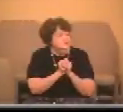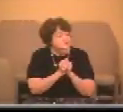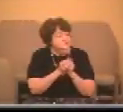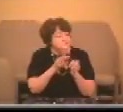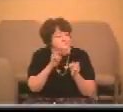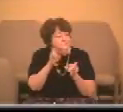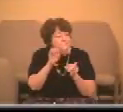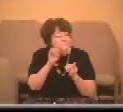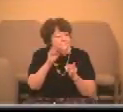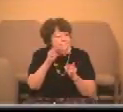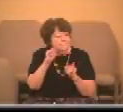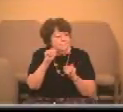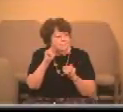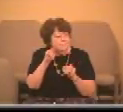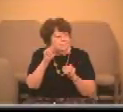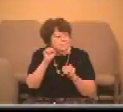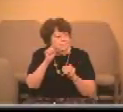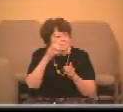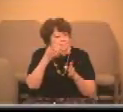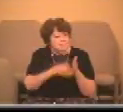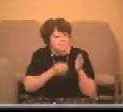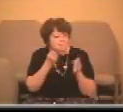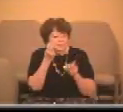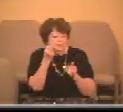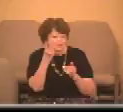Romans 12,